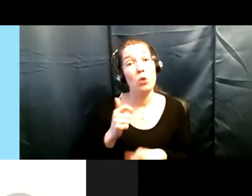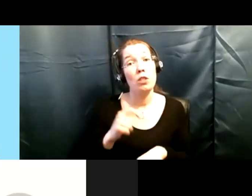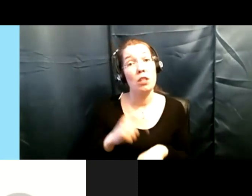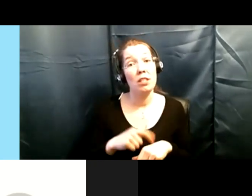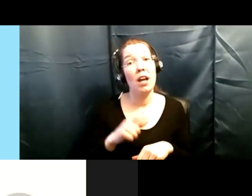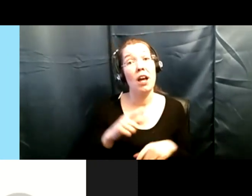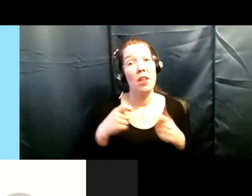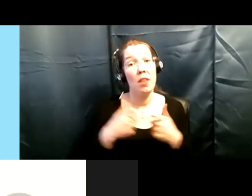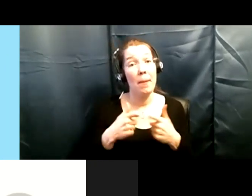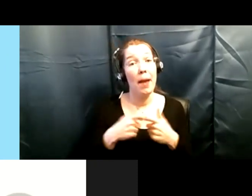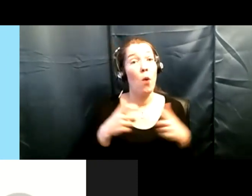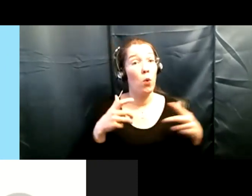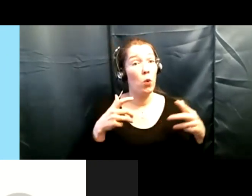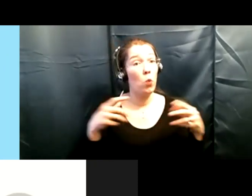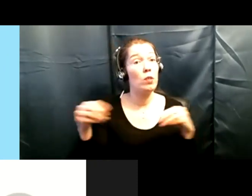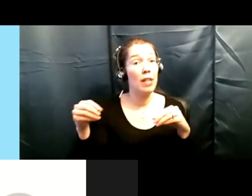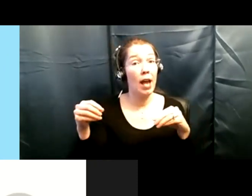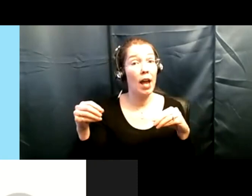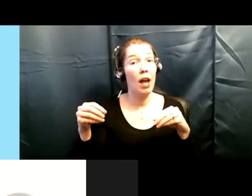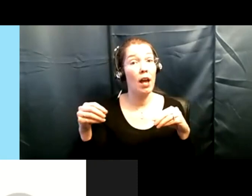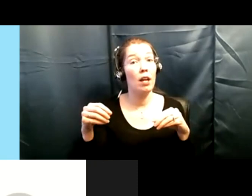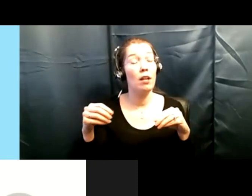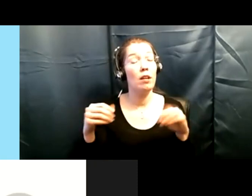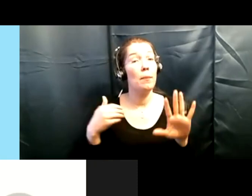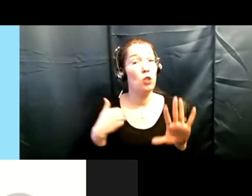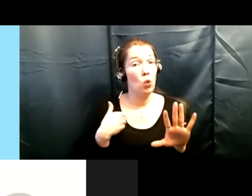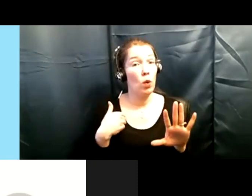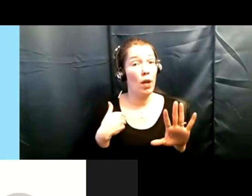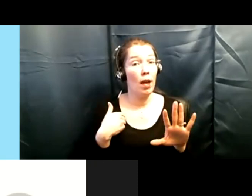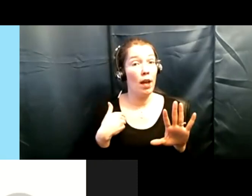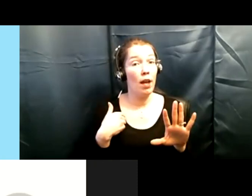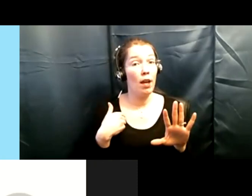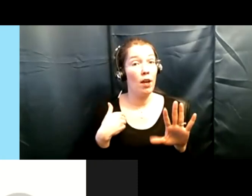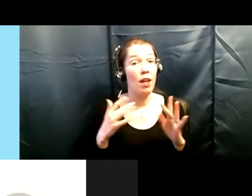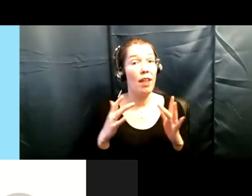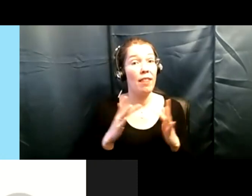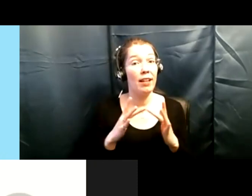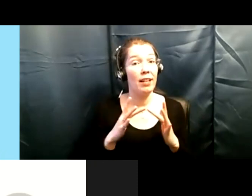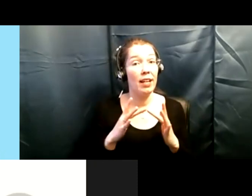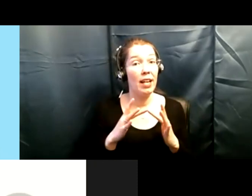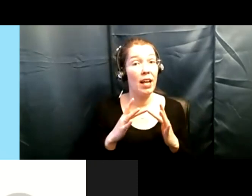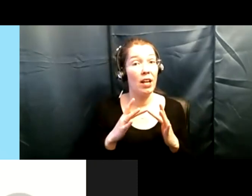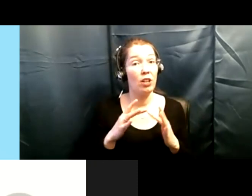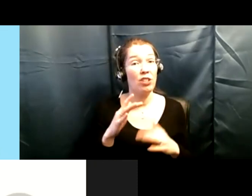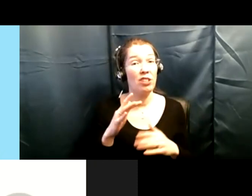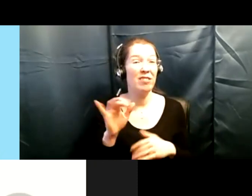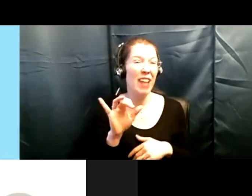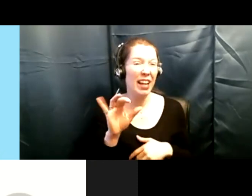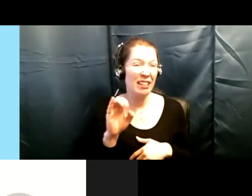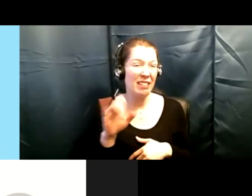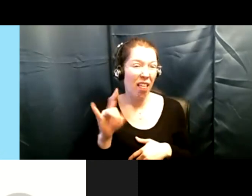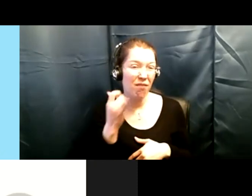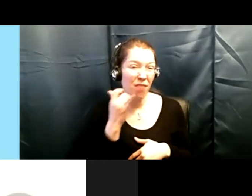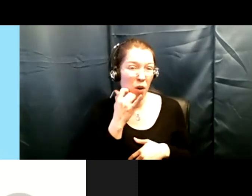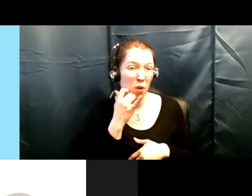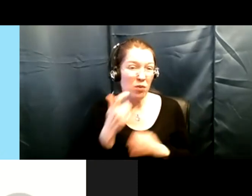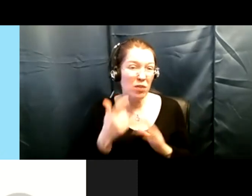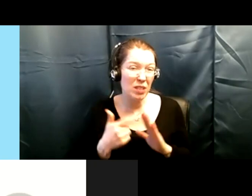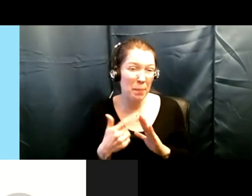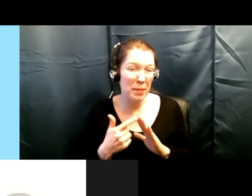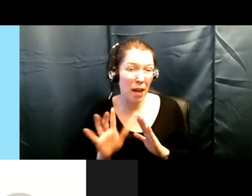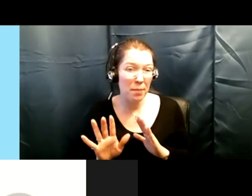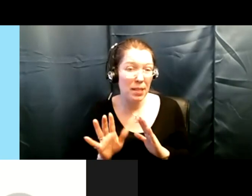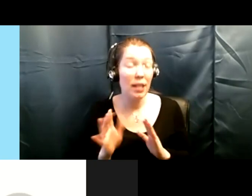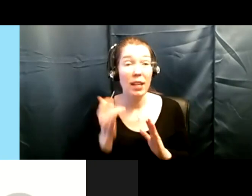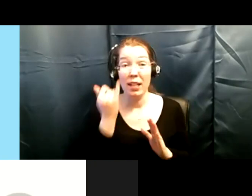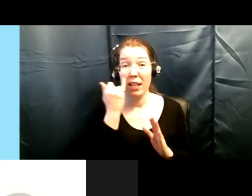does go out, but you have the connection of a cell phone sometimes. And if that's